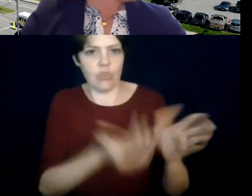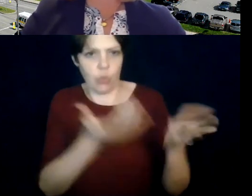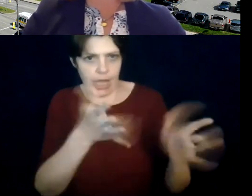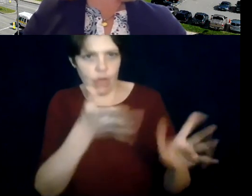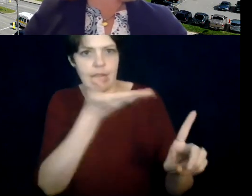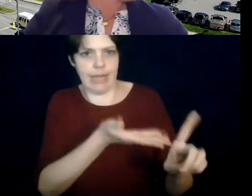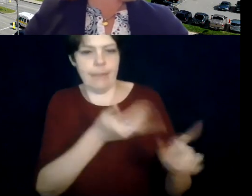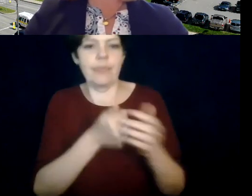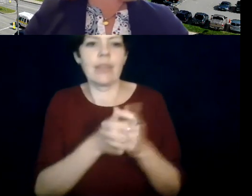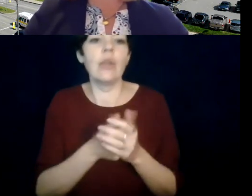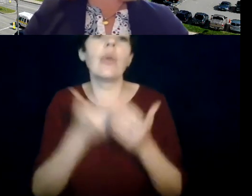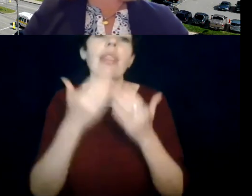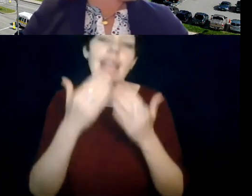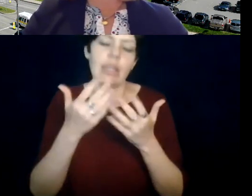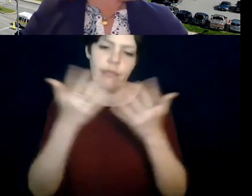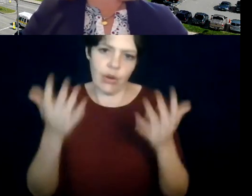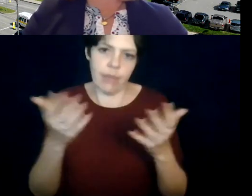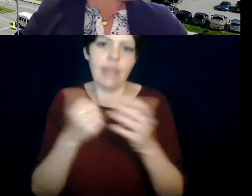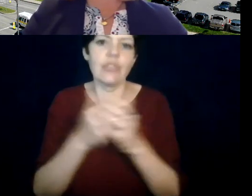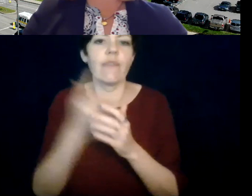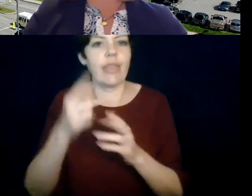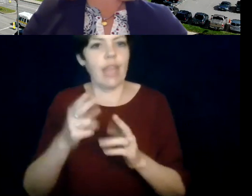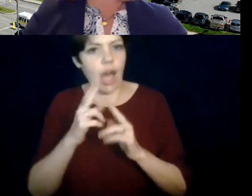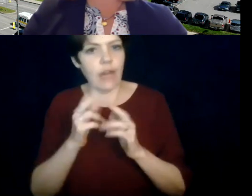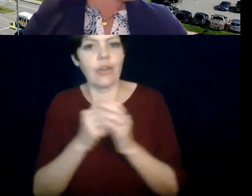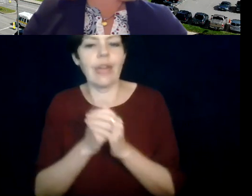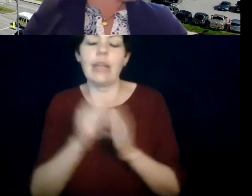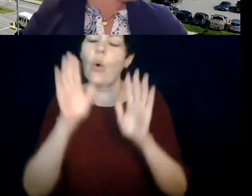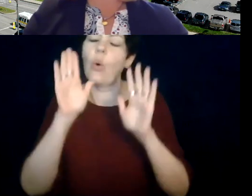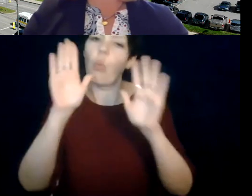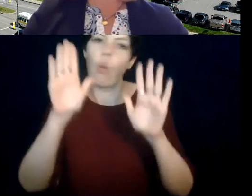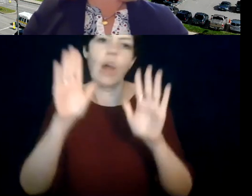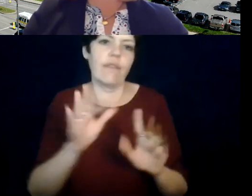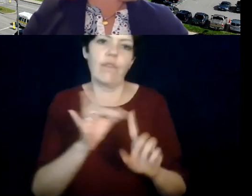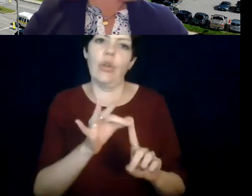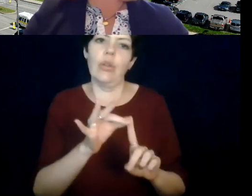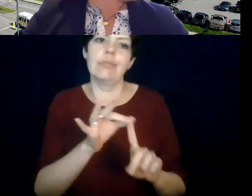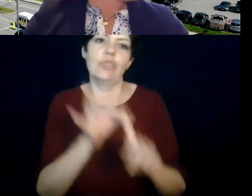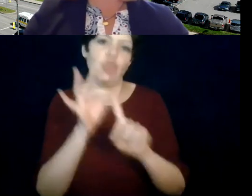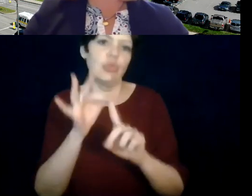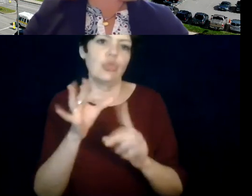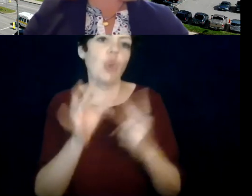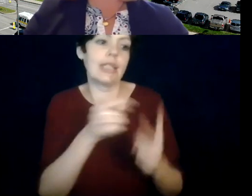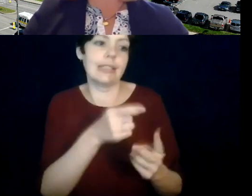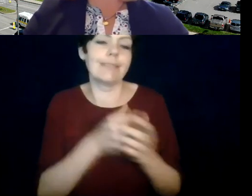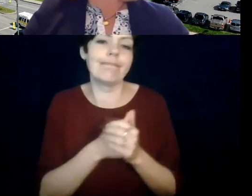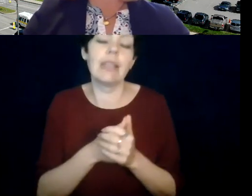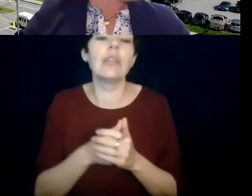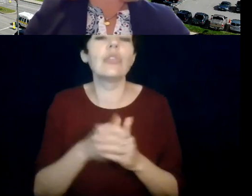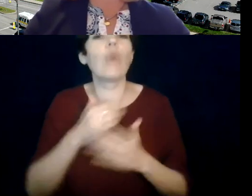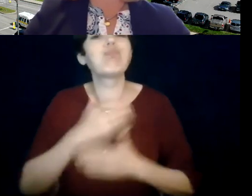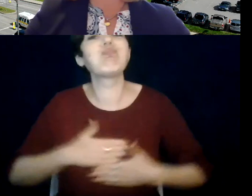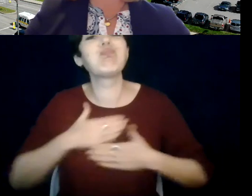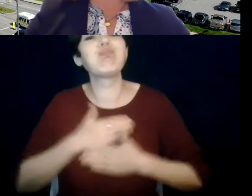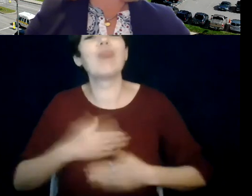tremendous achievement and a great selection. So thank you. And I hope everybody has a fantastic 2